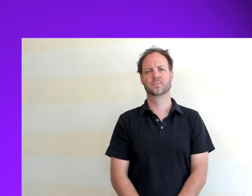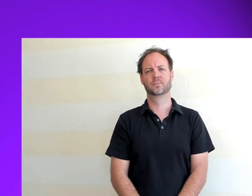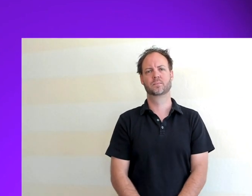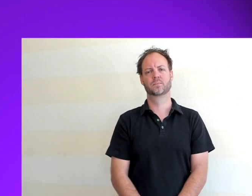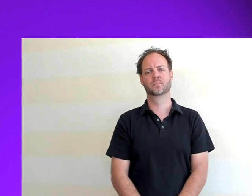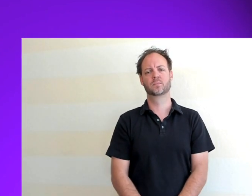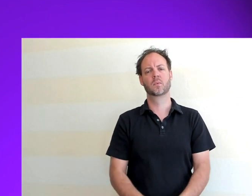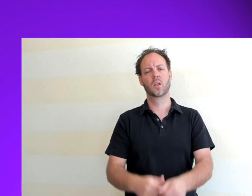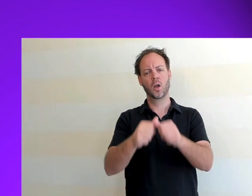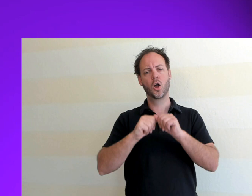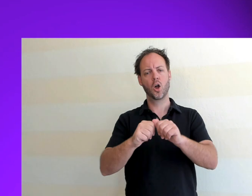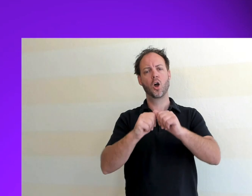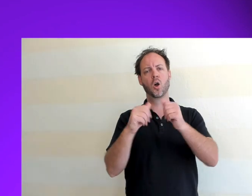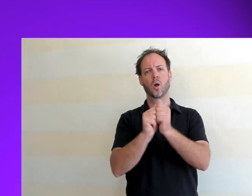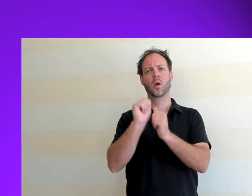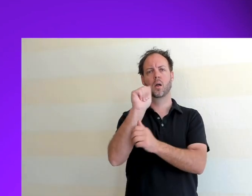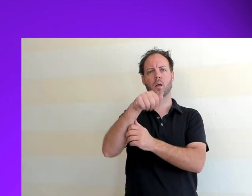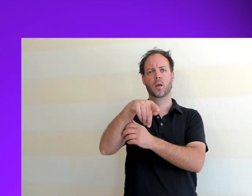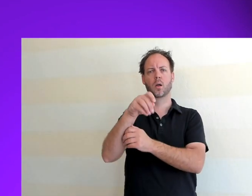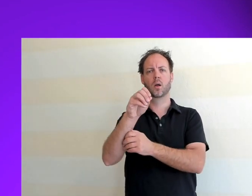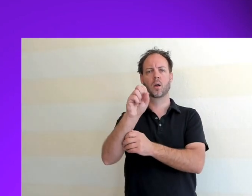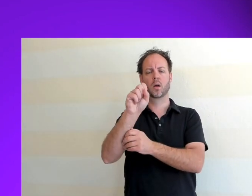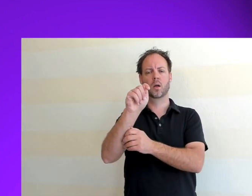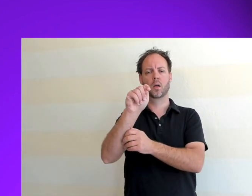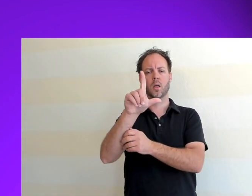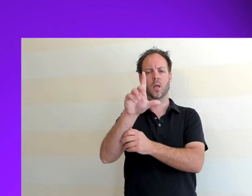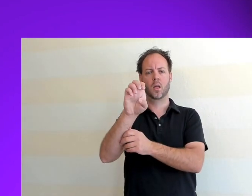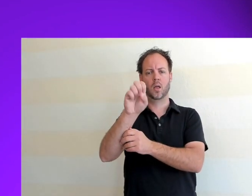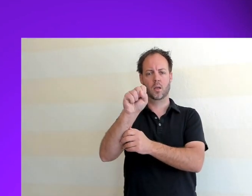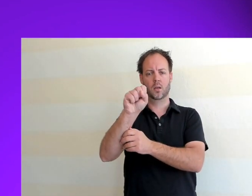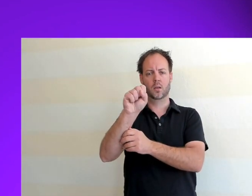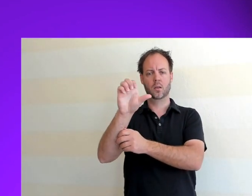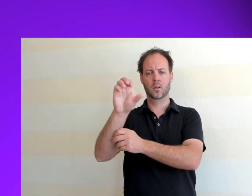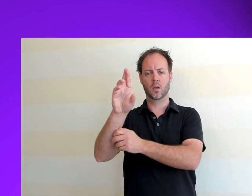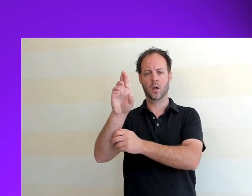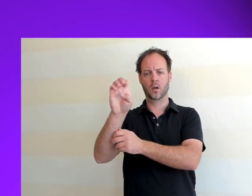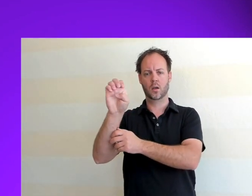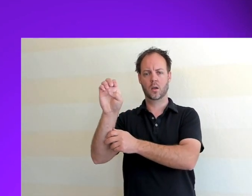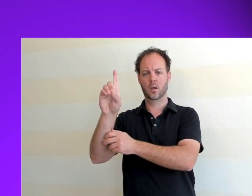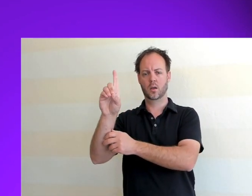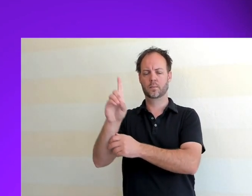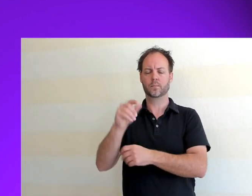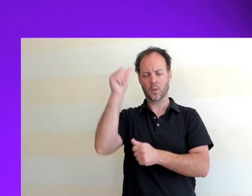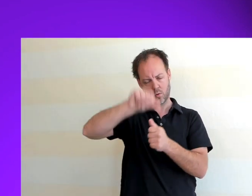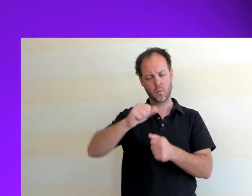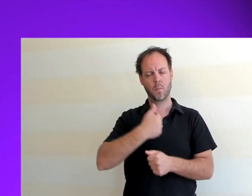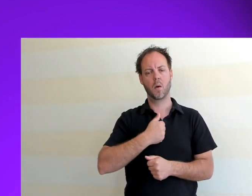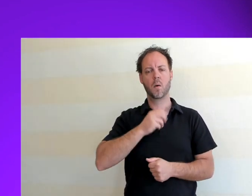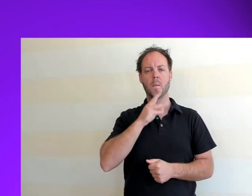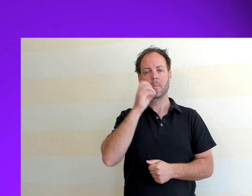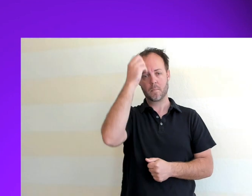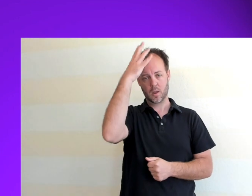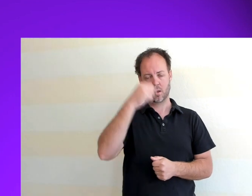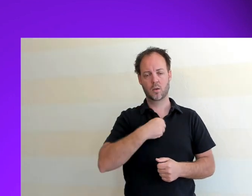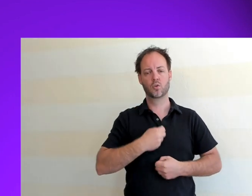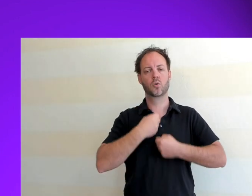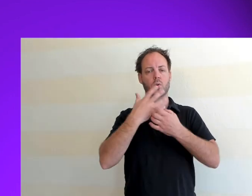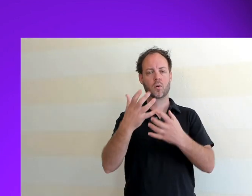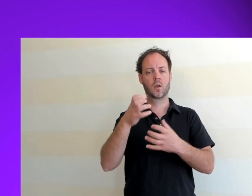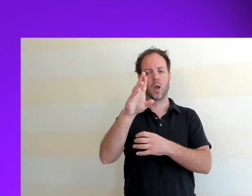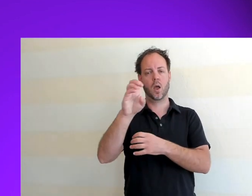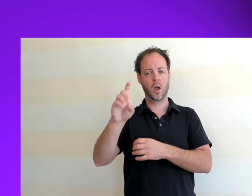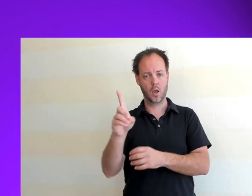We continue with the Apostles' Creed. We remember back to our own baptism as we confess the creed